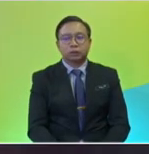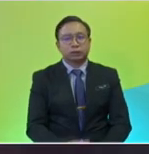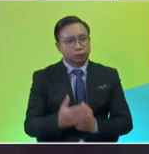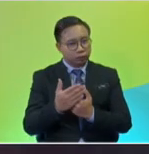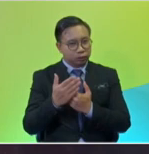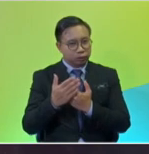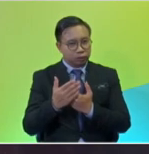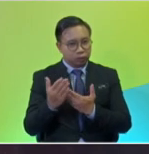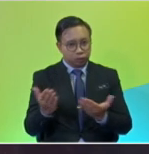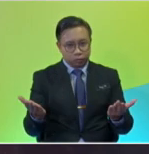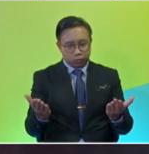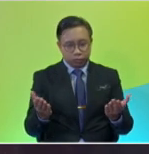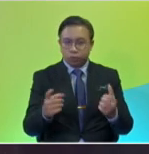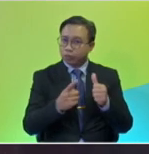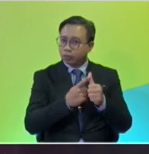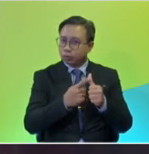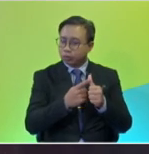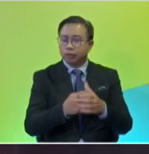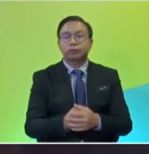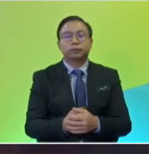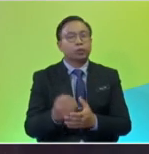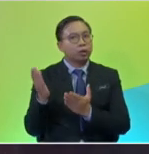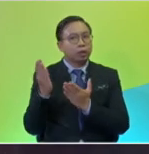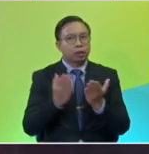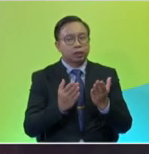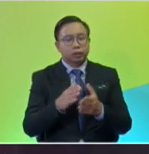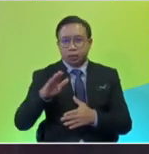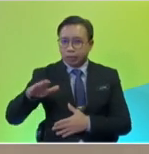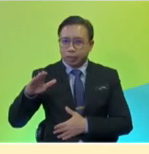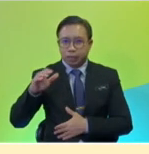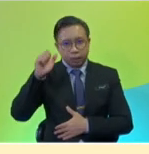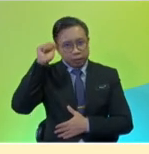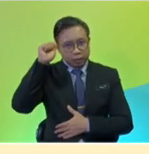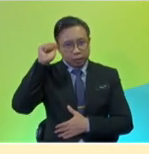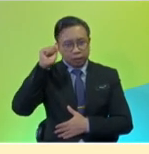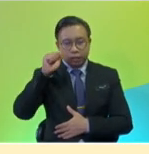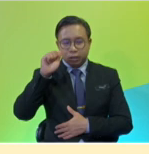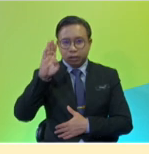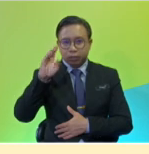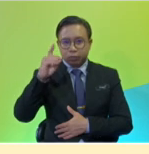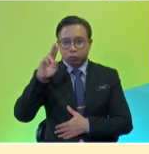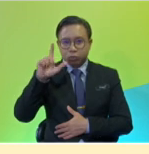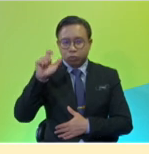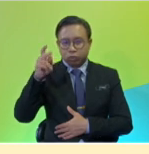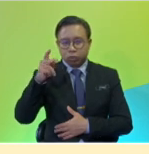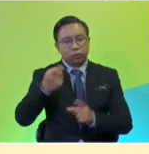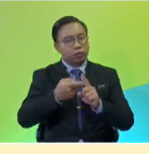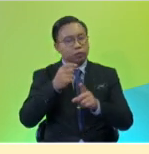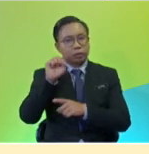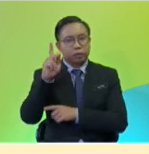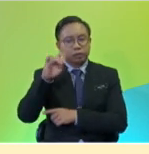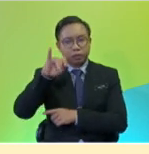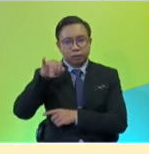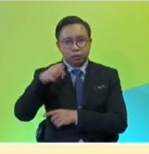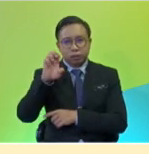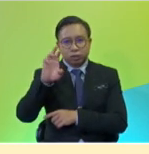them. Okay. So the first one, please welcome Ade Abdullah Wafiq bin Azharuddin from SK Jeram Batu